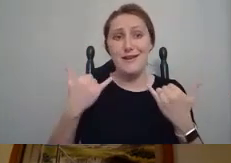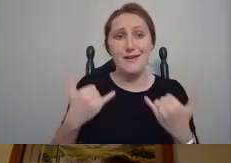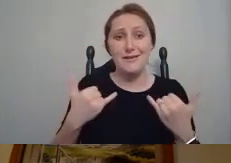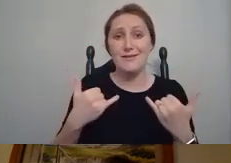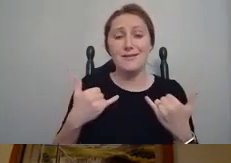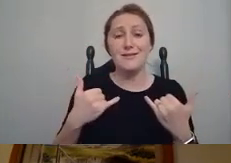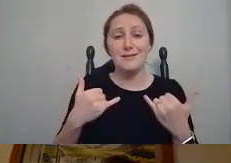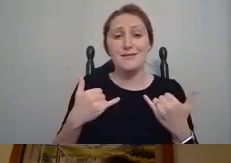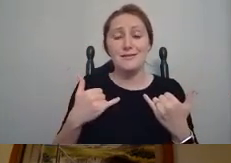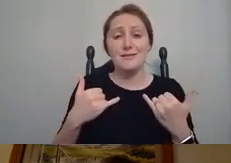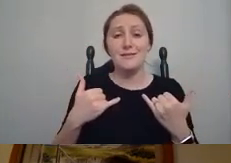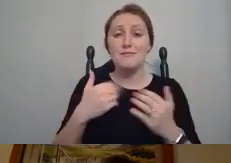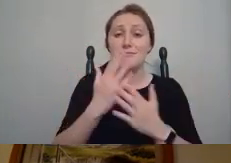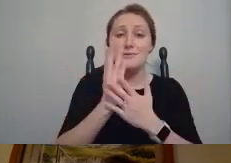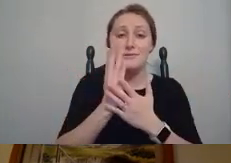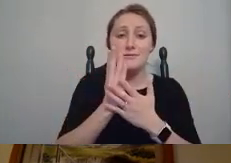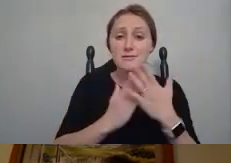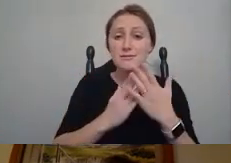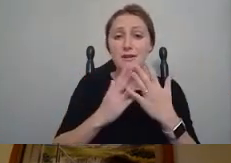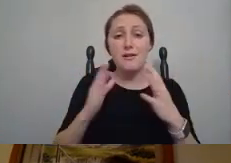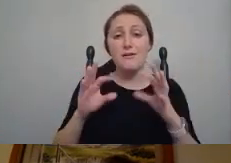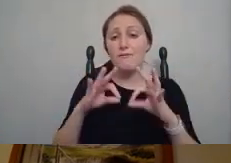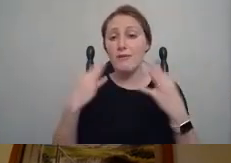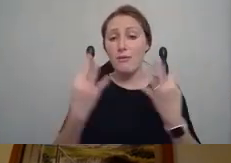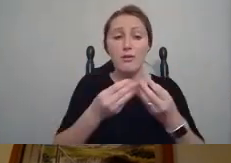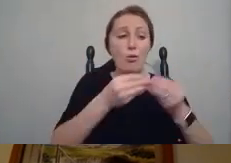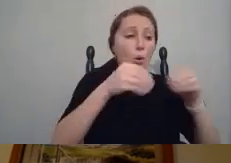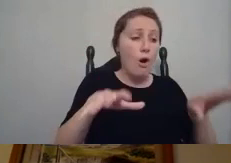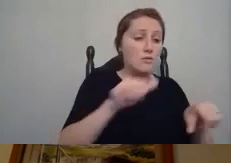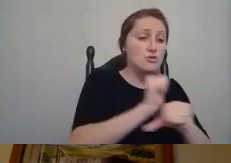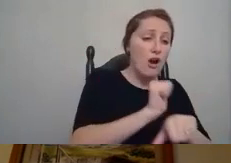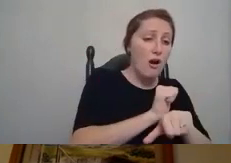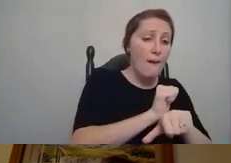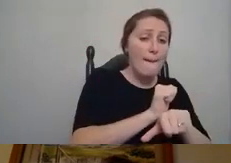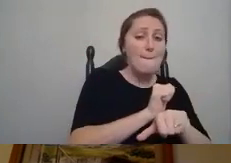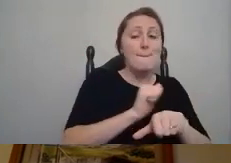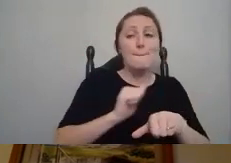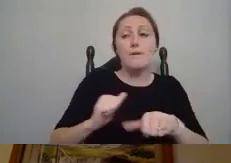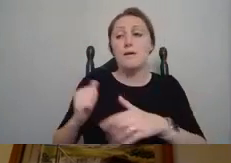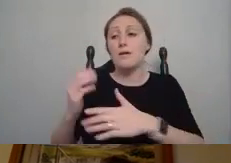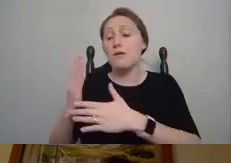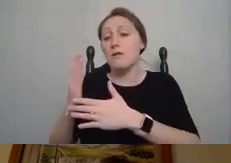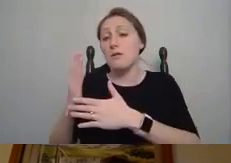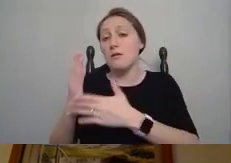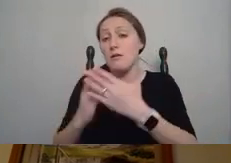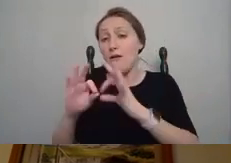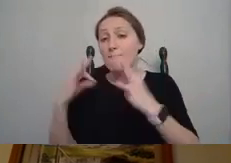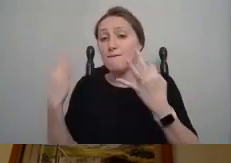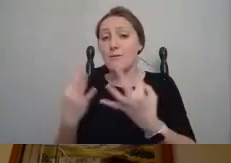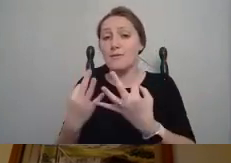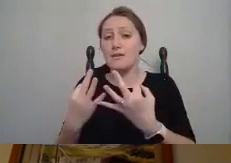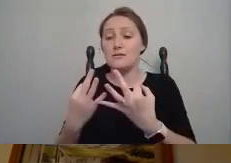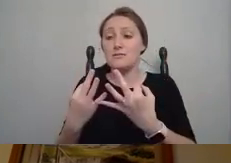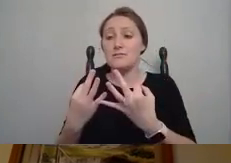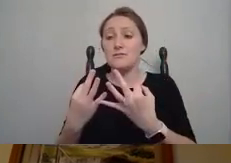I'm sure some families have lost jobs. I'm sure some families are newly or not so newly experiencing